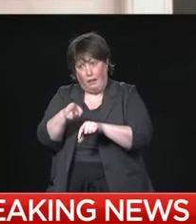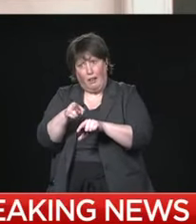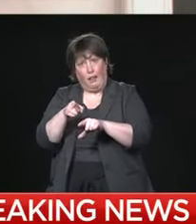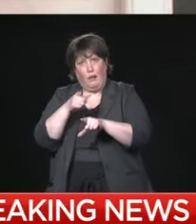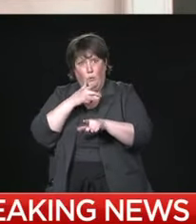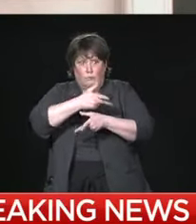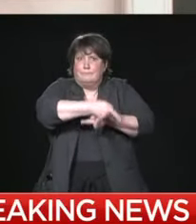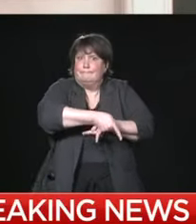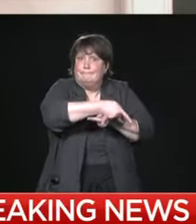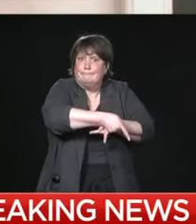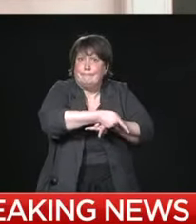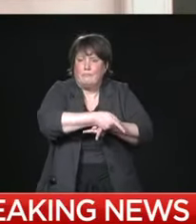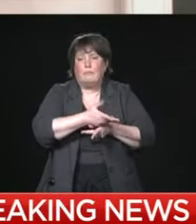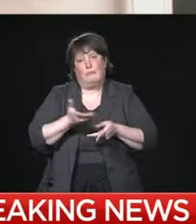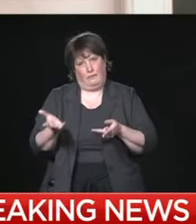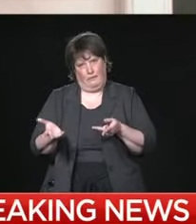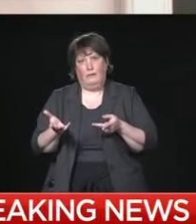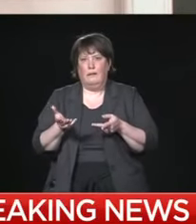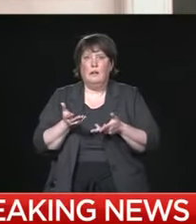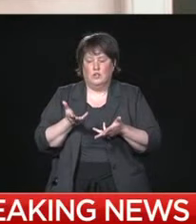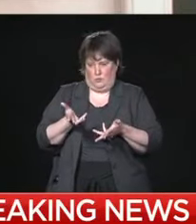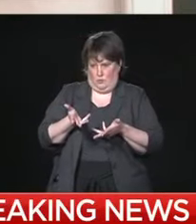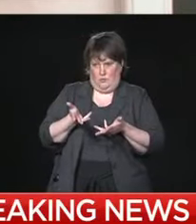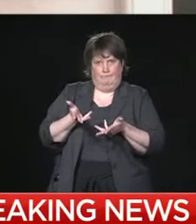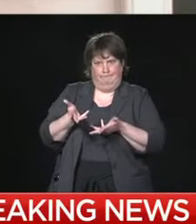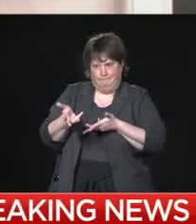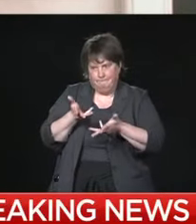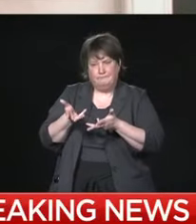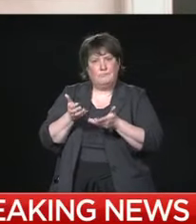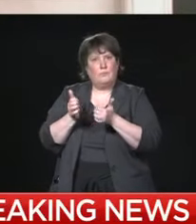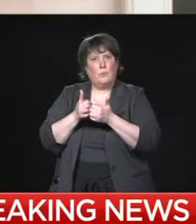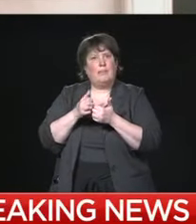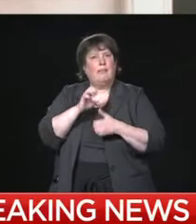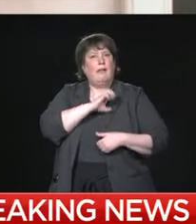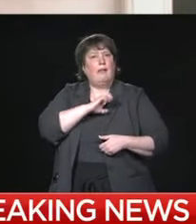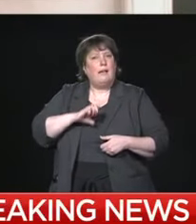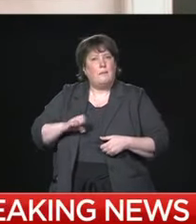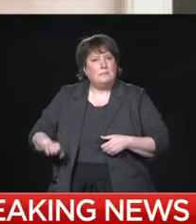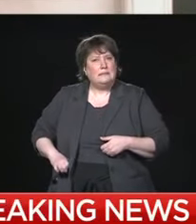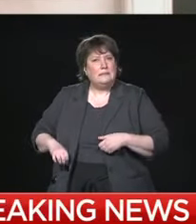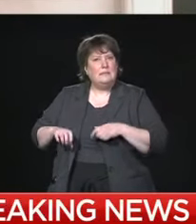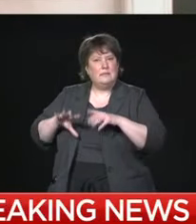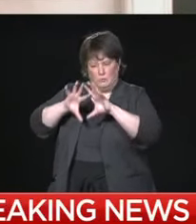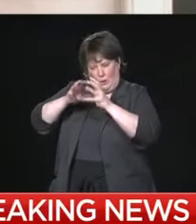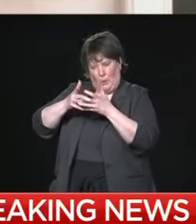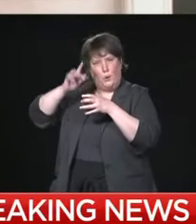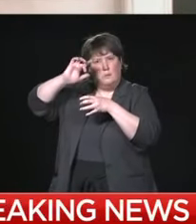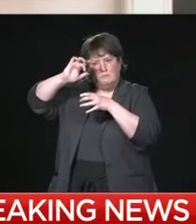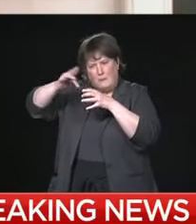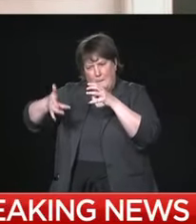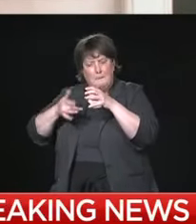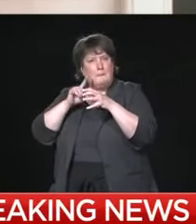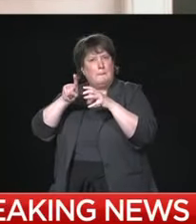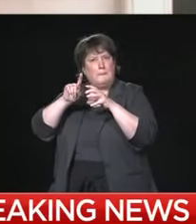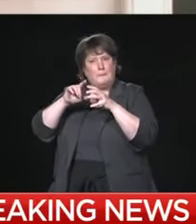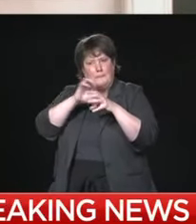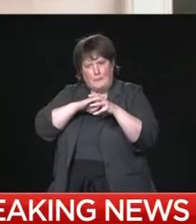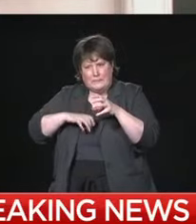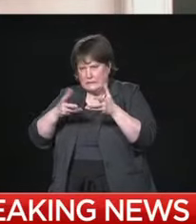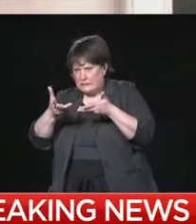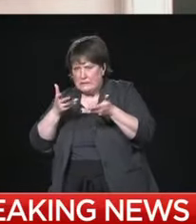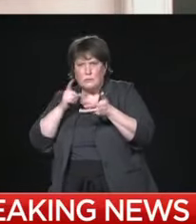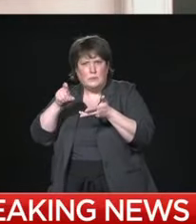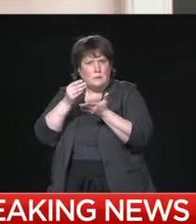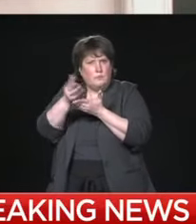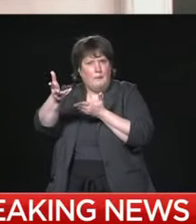all safe. We are working with our embassies on an international level to make sure that supplies